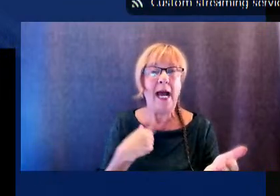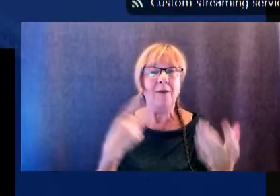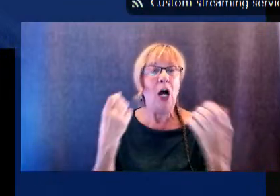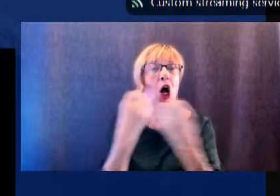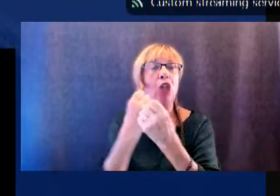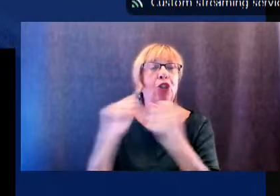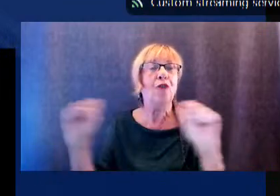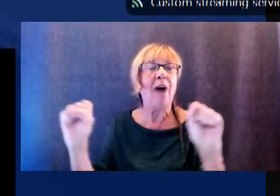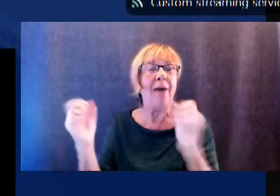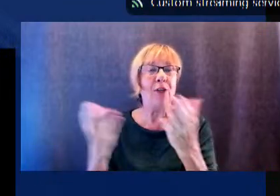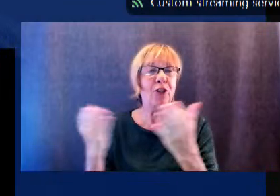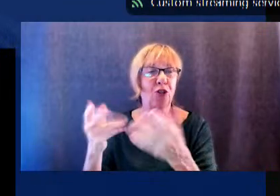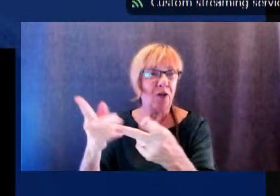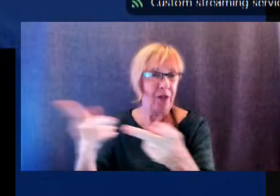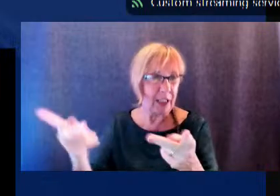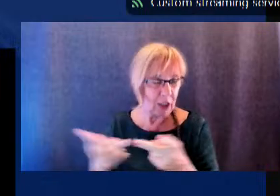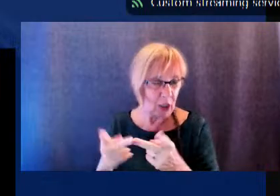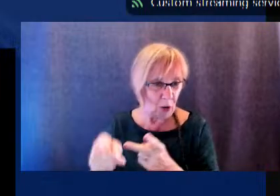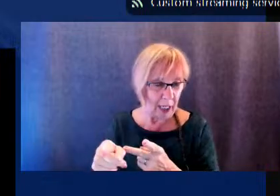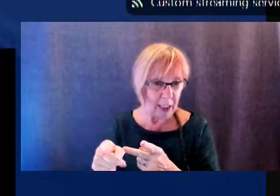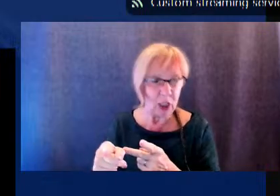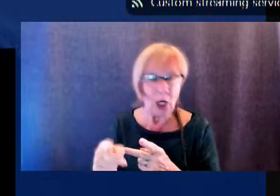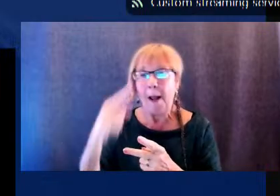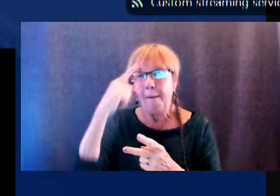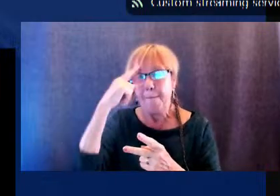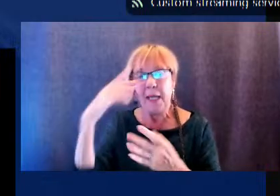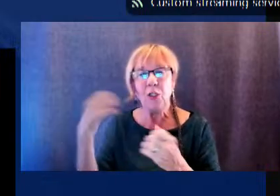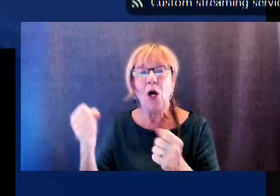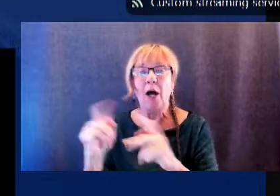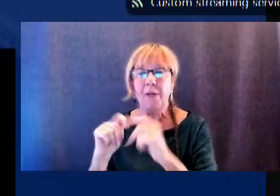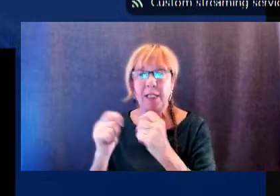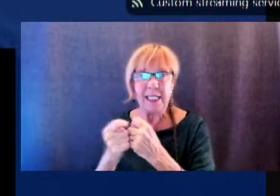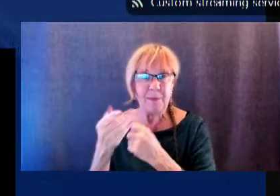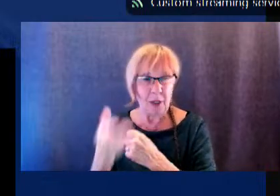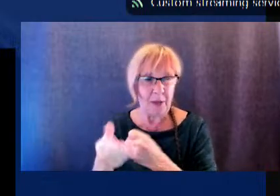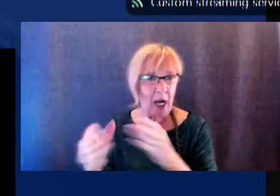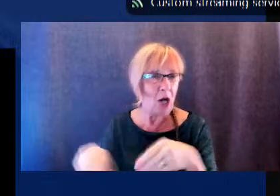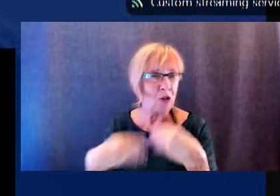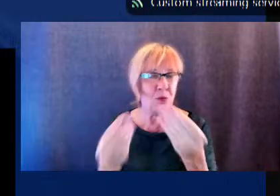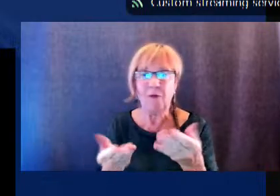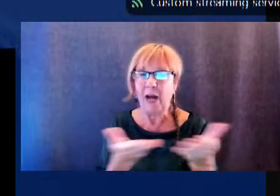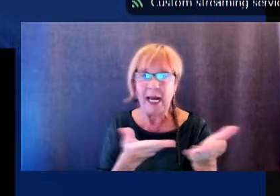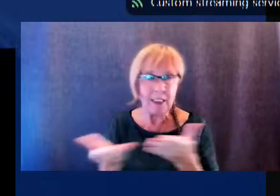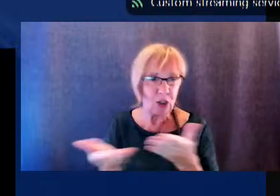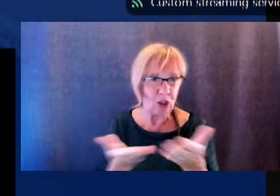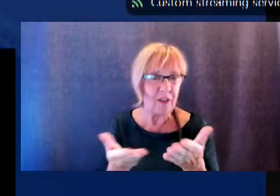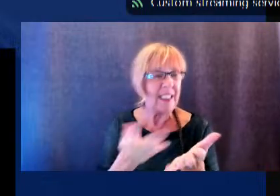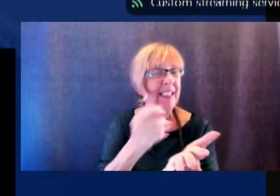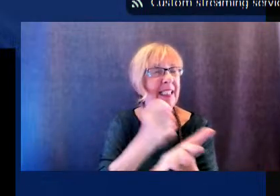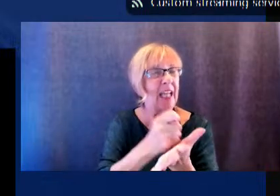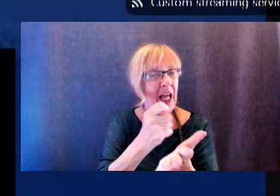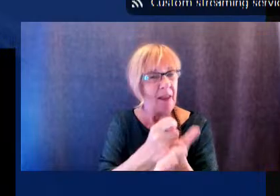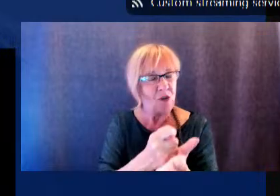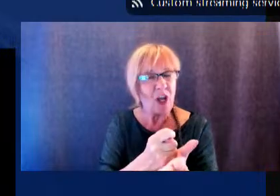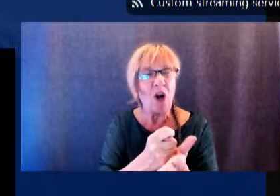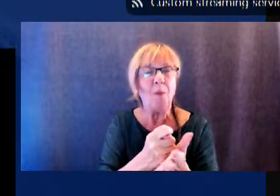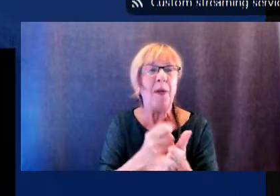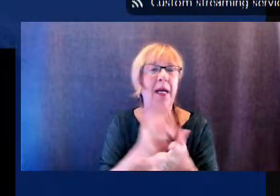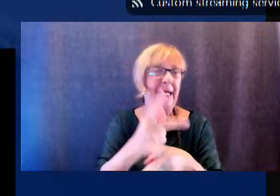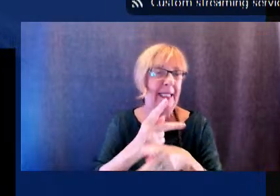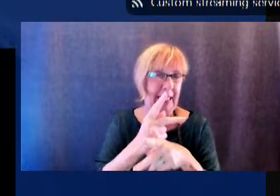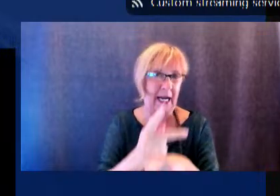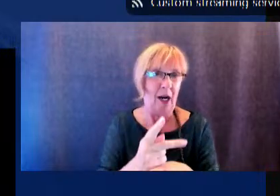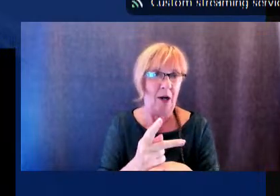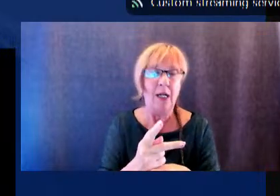where our mental health teams are there to provide trauma-informed care, crisis services, and case management. And I'd like to express